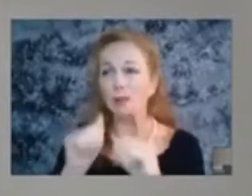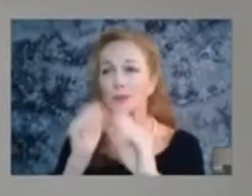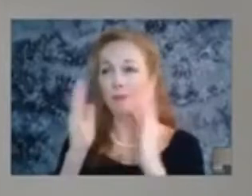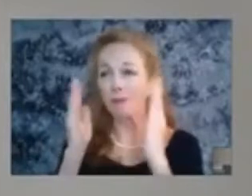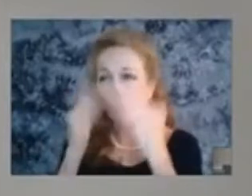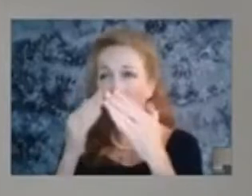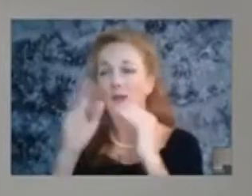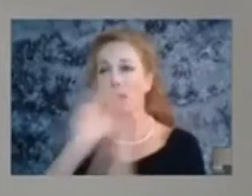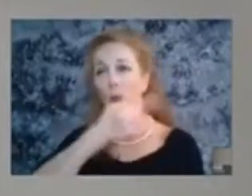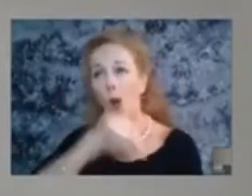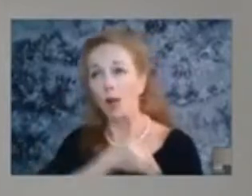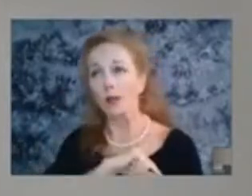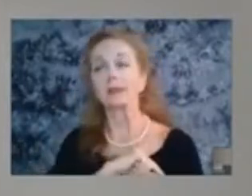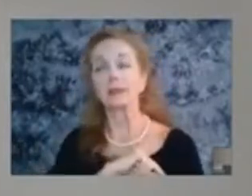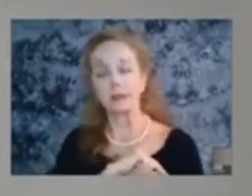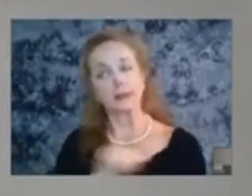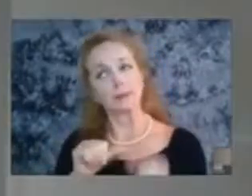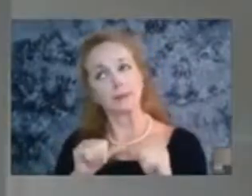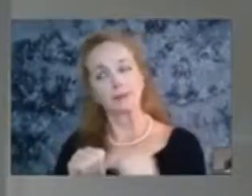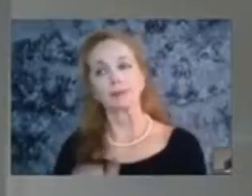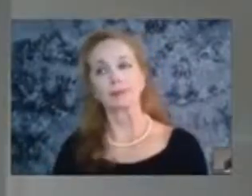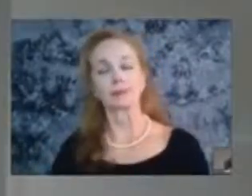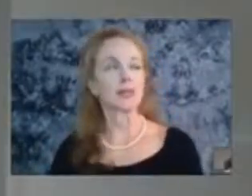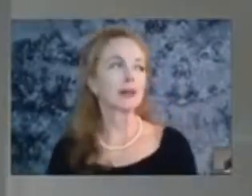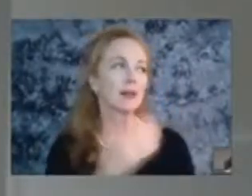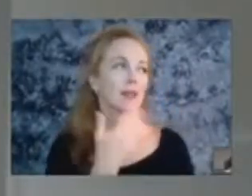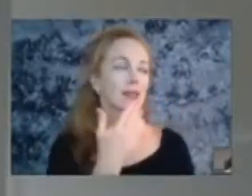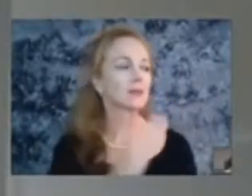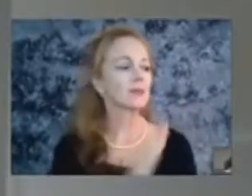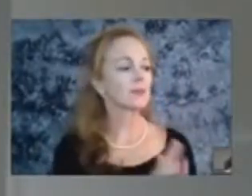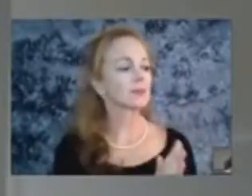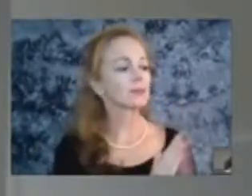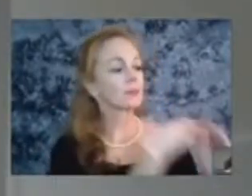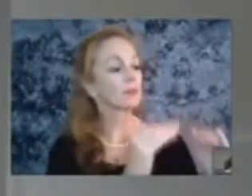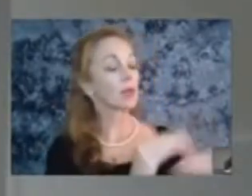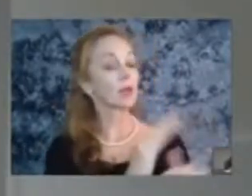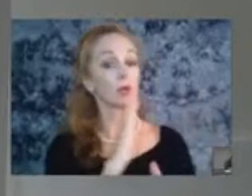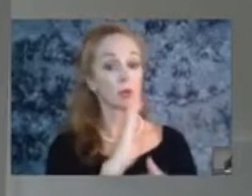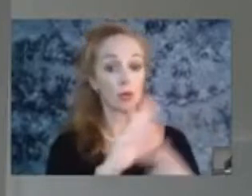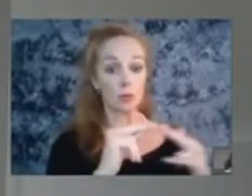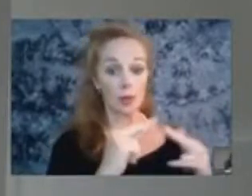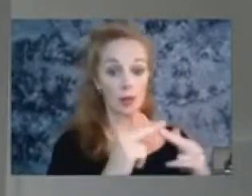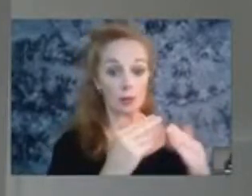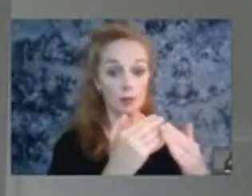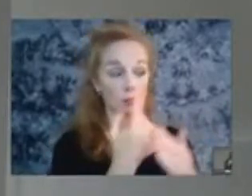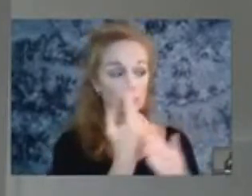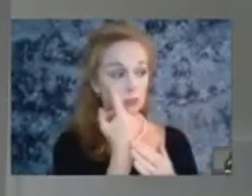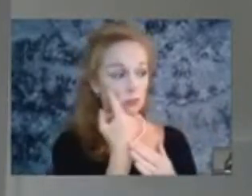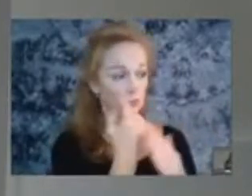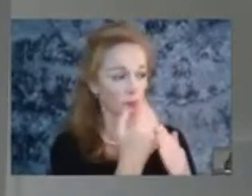Okay, thank you. You talked earlier about how we are beginning our